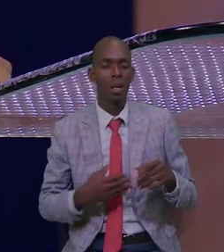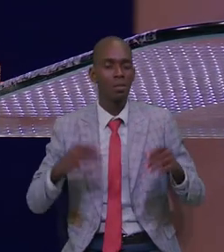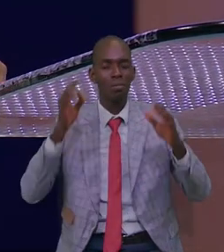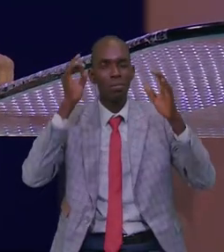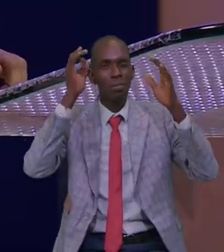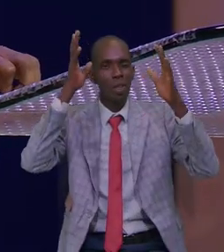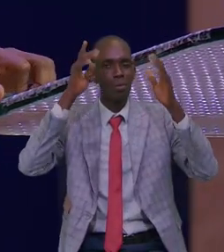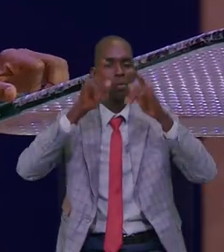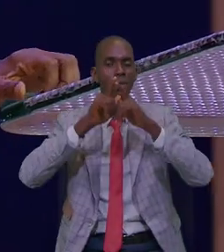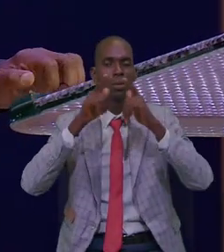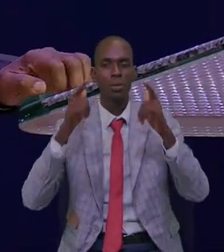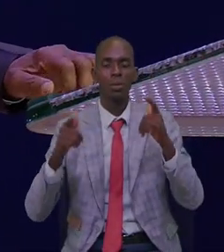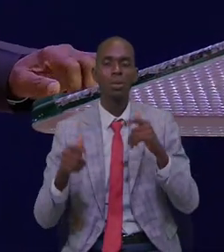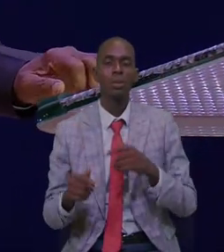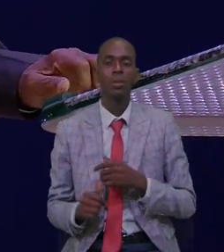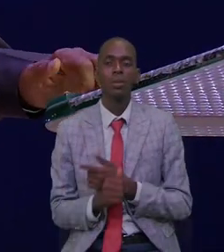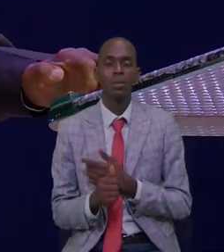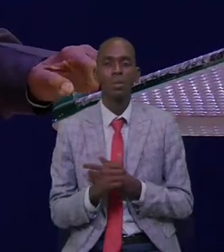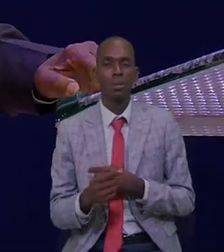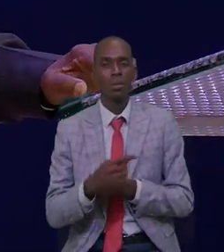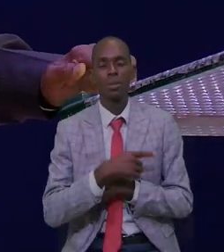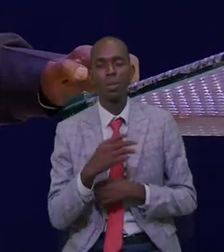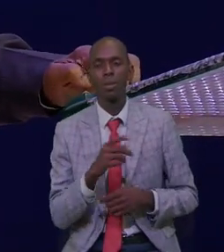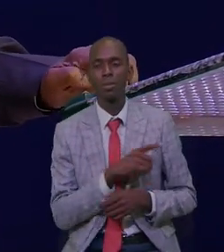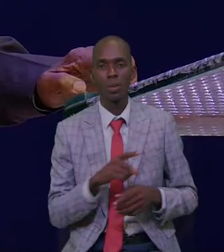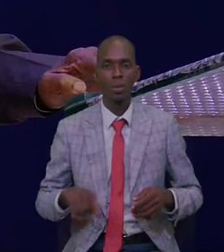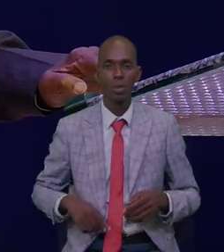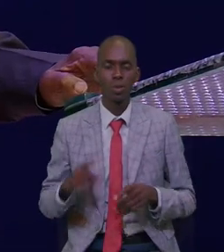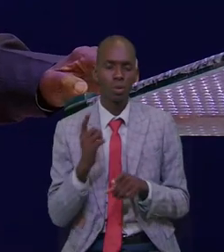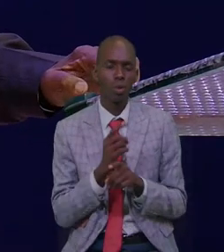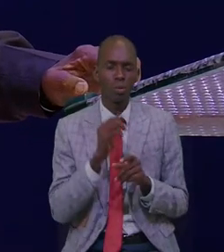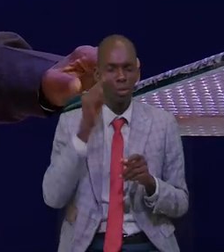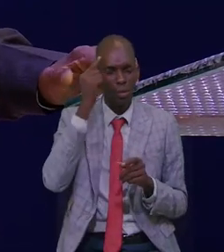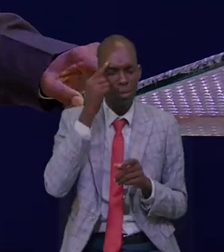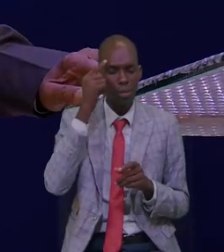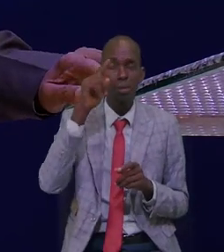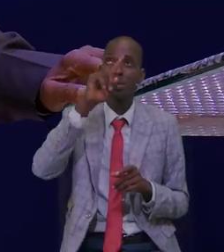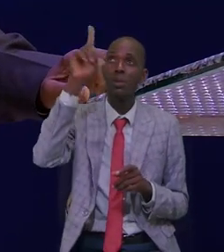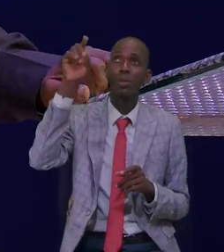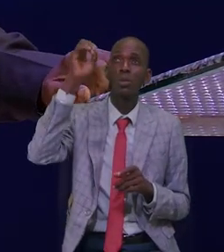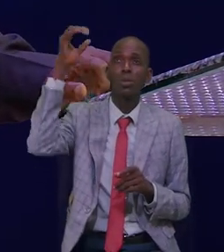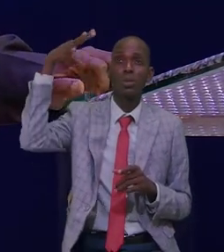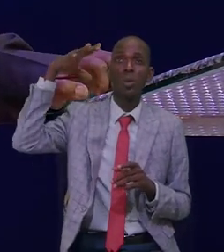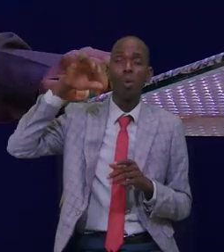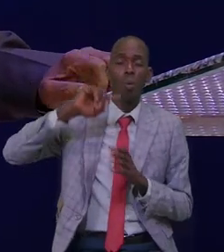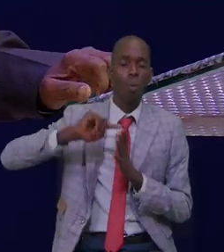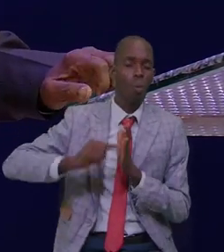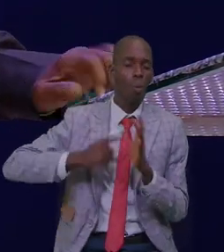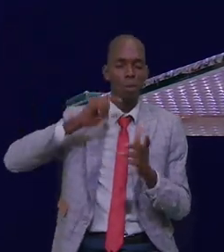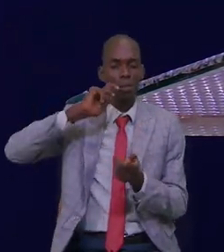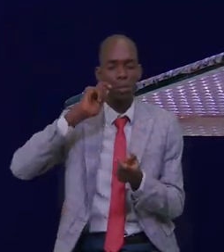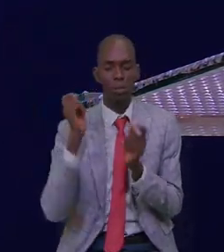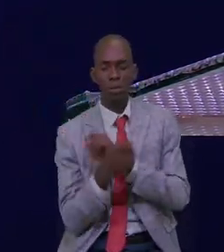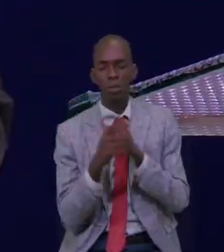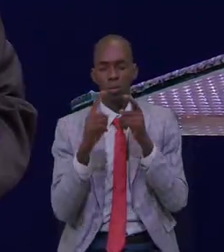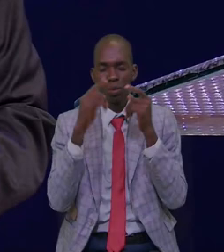that if in the afternoon the sun just became darkened all over the world, and then the moon turned into